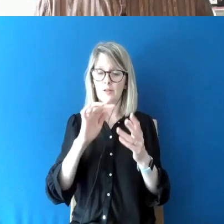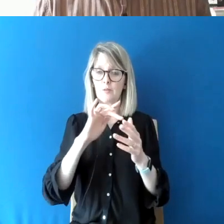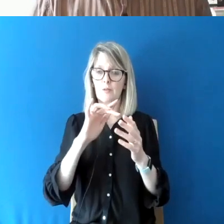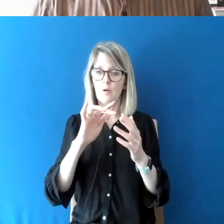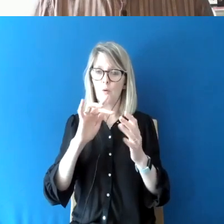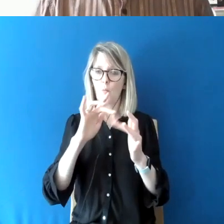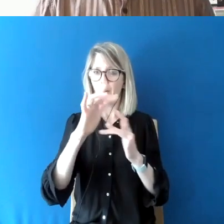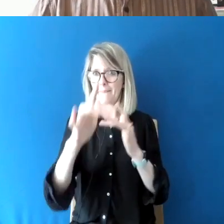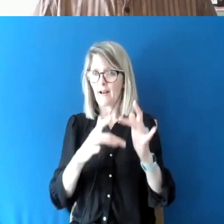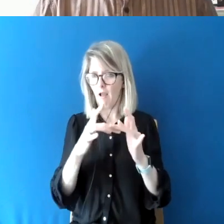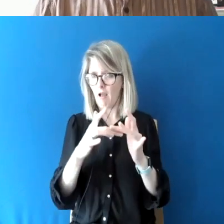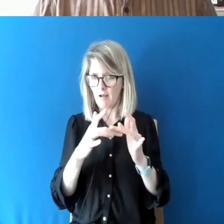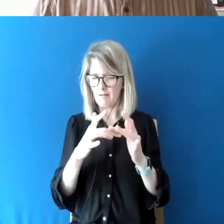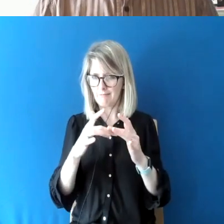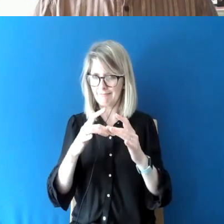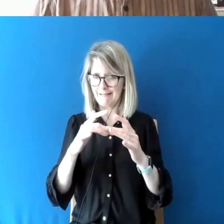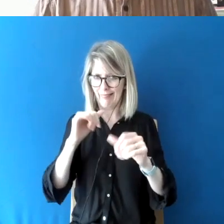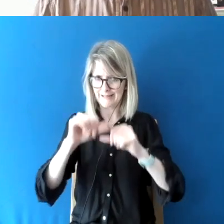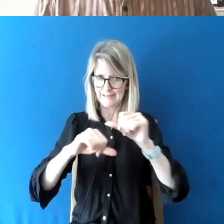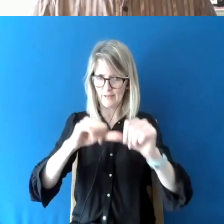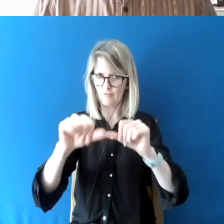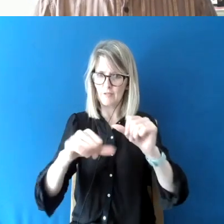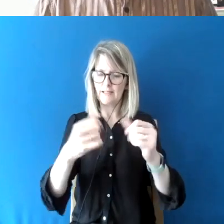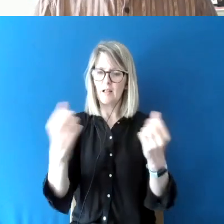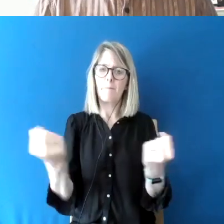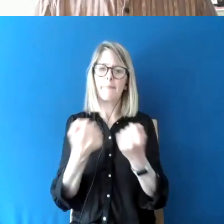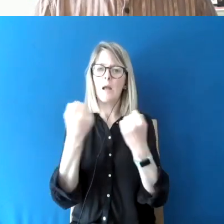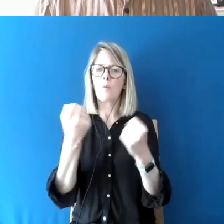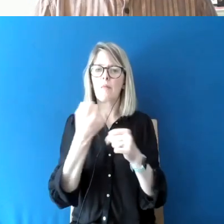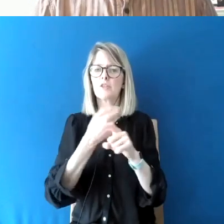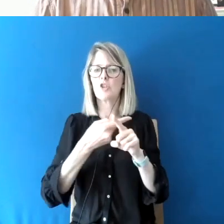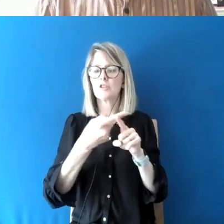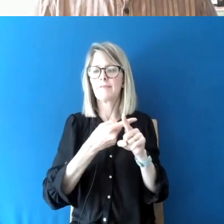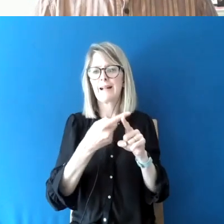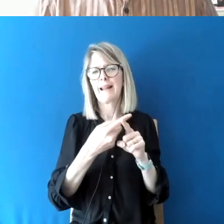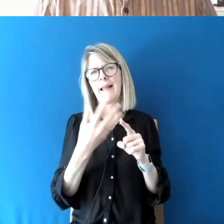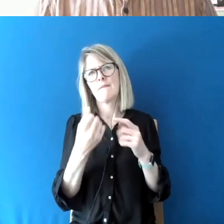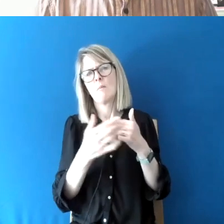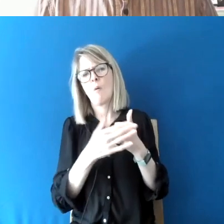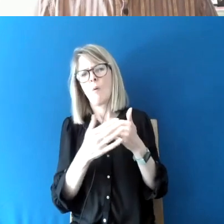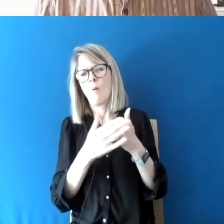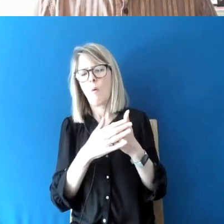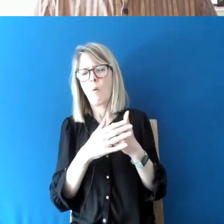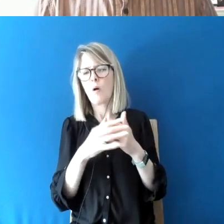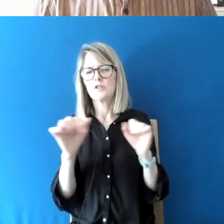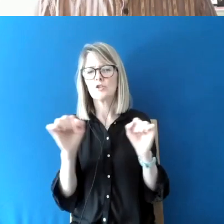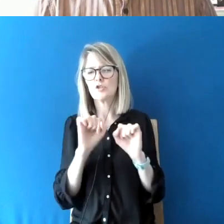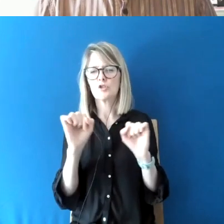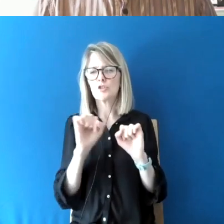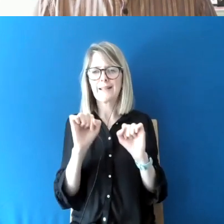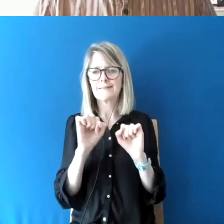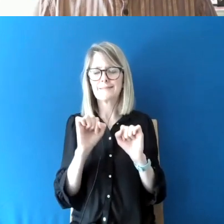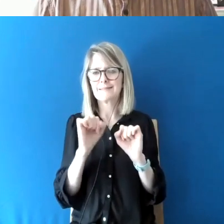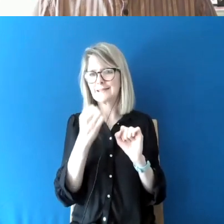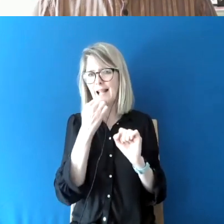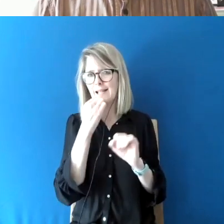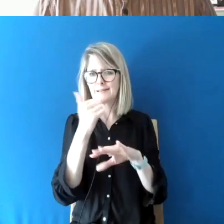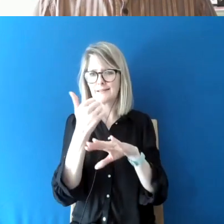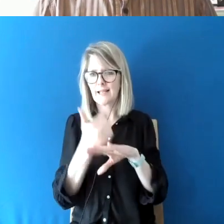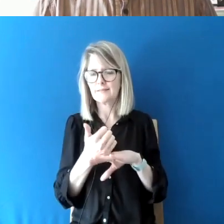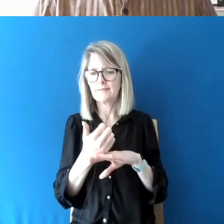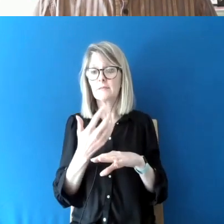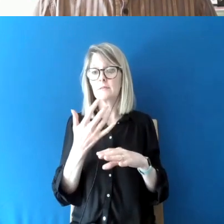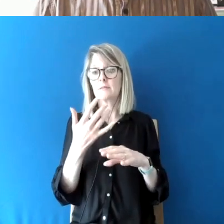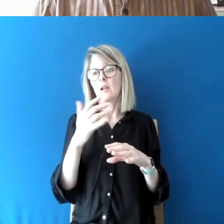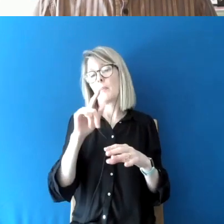Church of England. We have some more webinars, not quite scheduled, but in the pipeline for the autumn. So this will be the